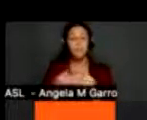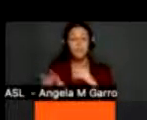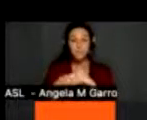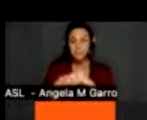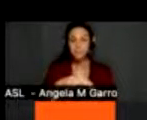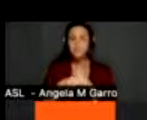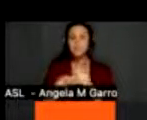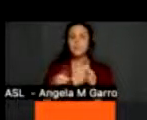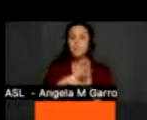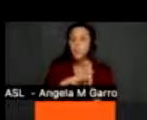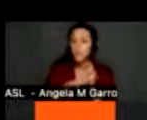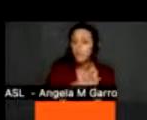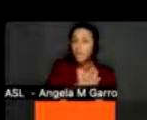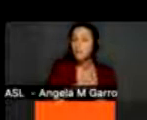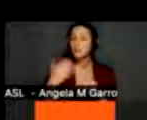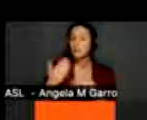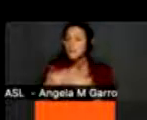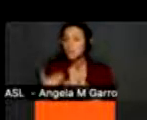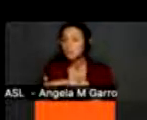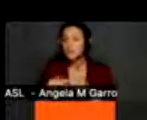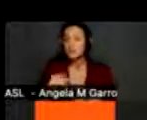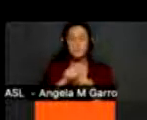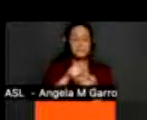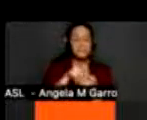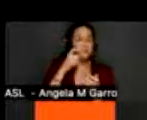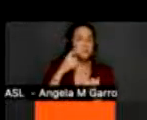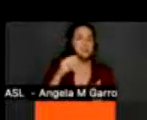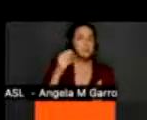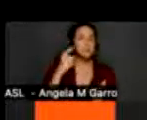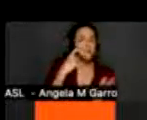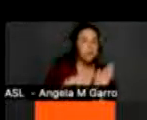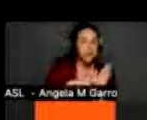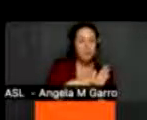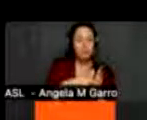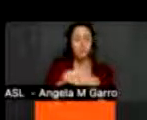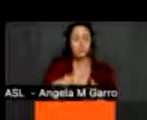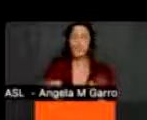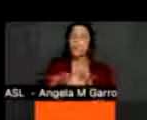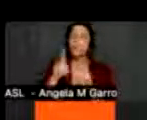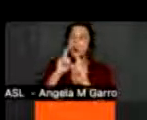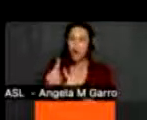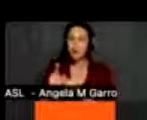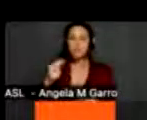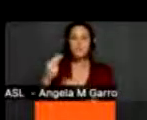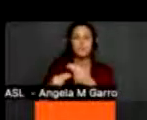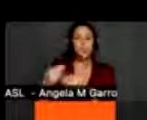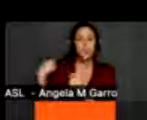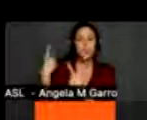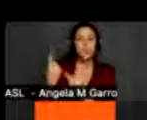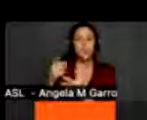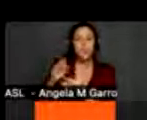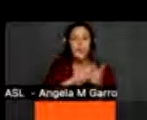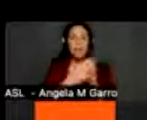enrollment procedures, specifically acknowledging the importance of honoring historical neighborhoods for both